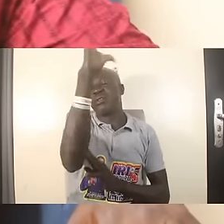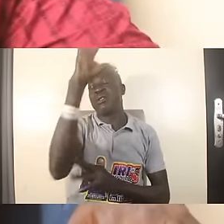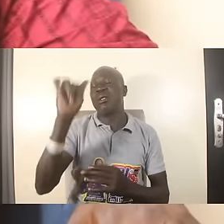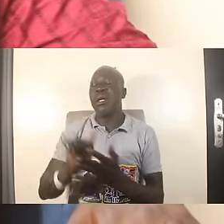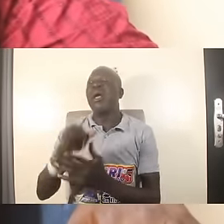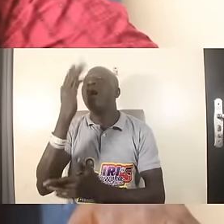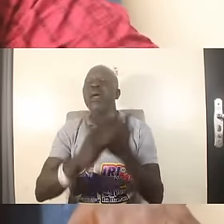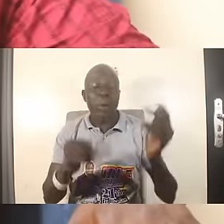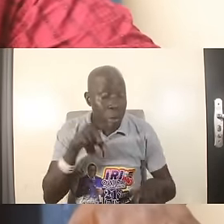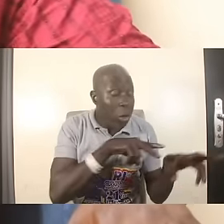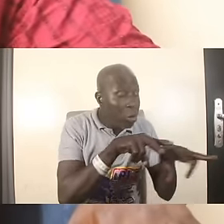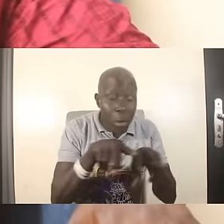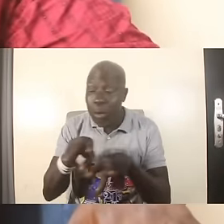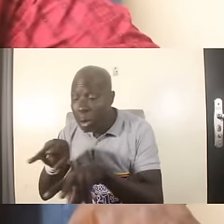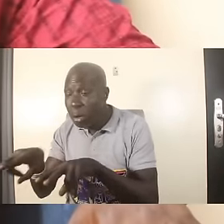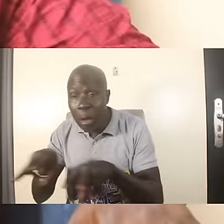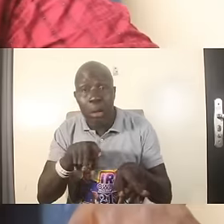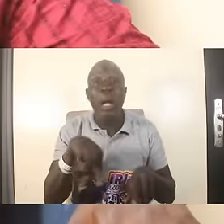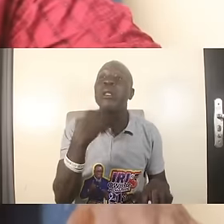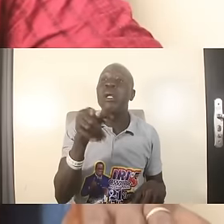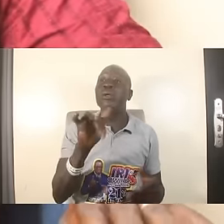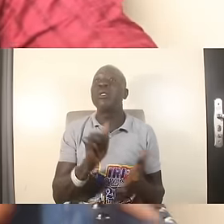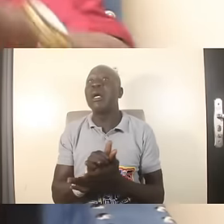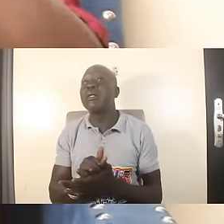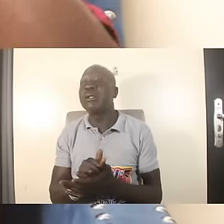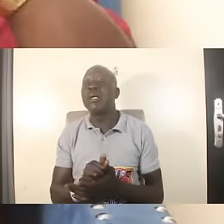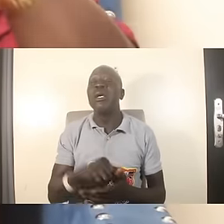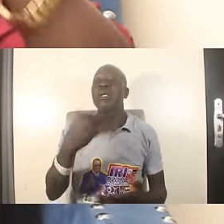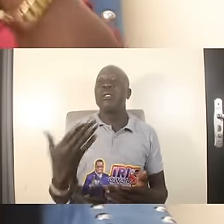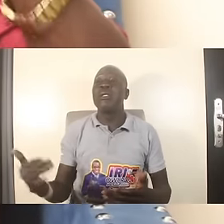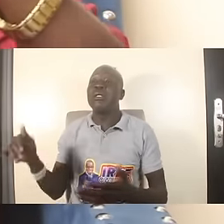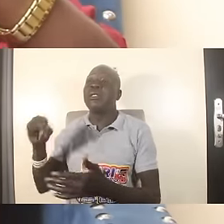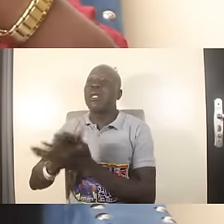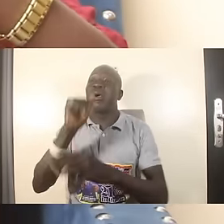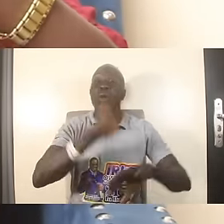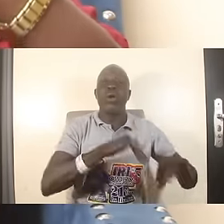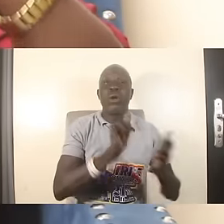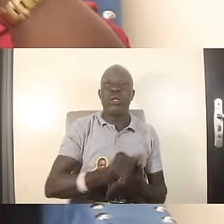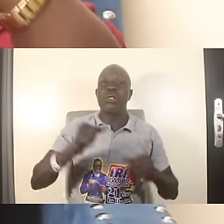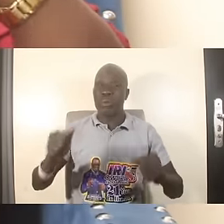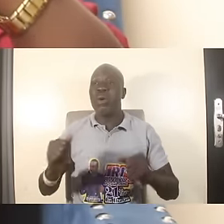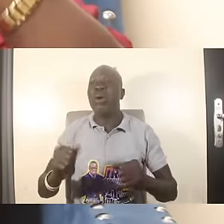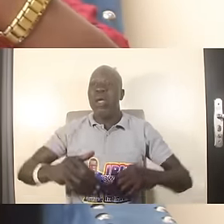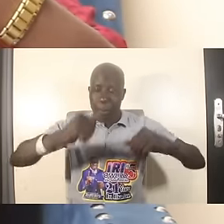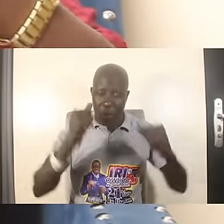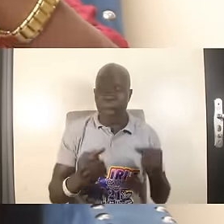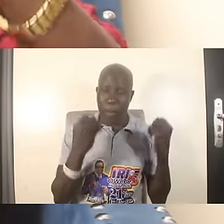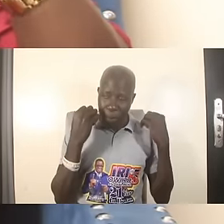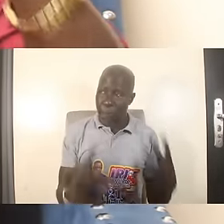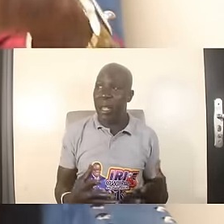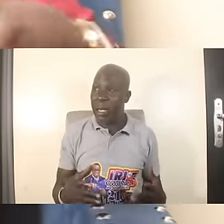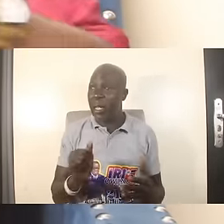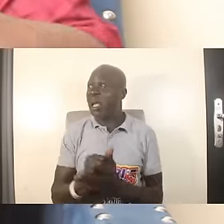tree. Individual was checking it. I am telling you that what they call power. There are a